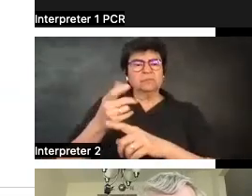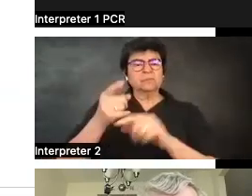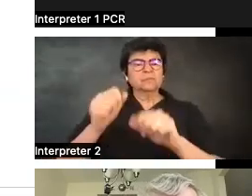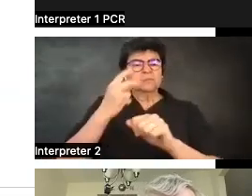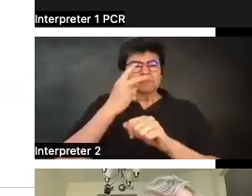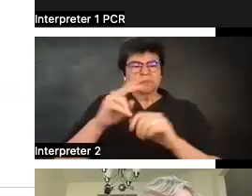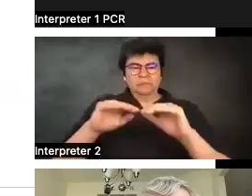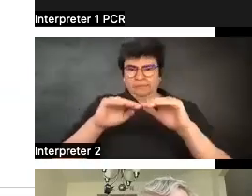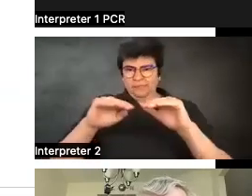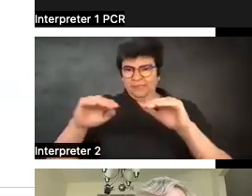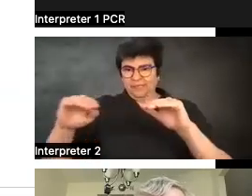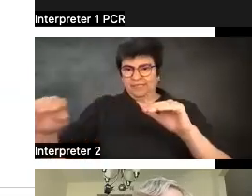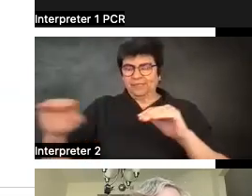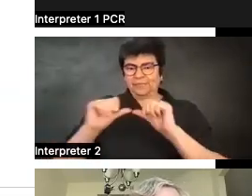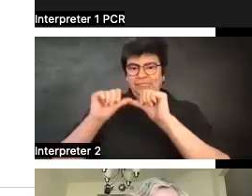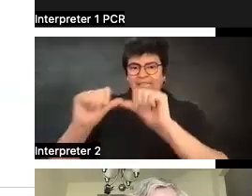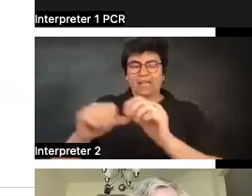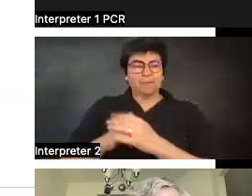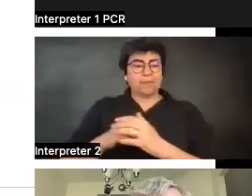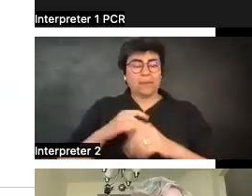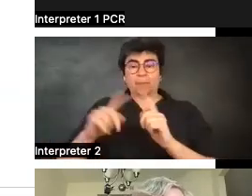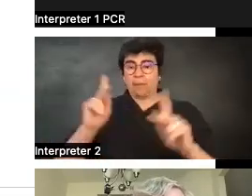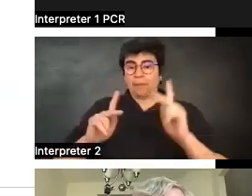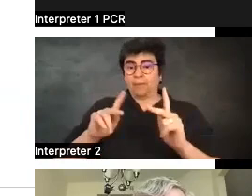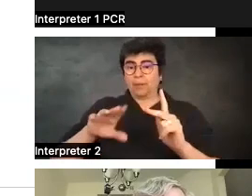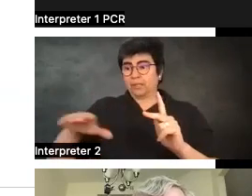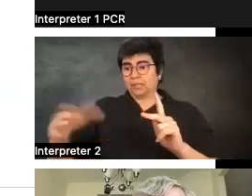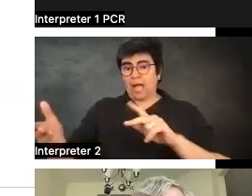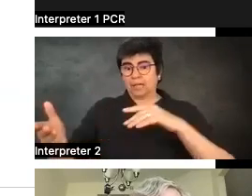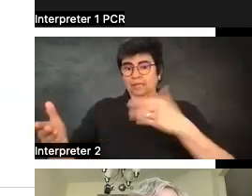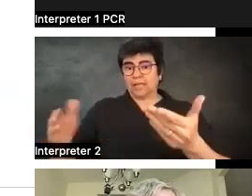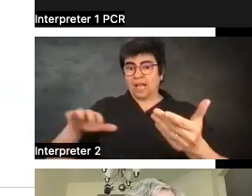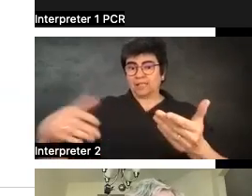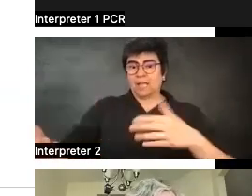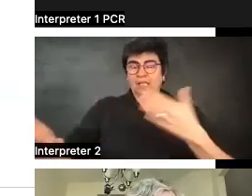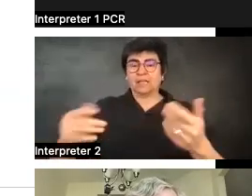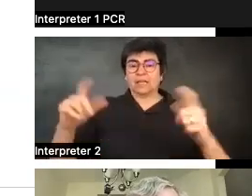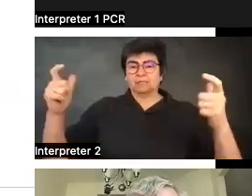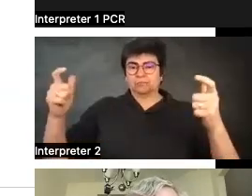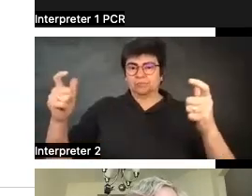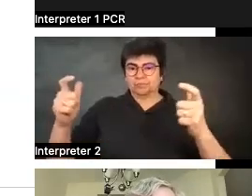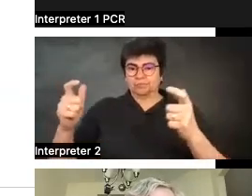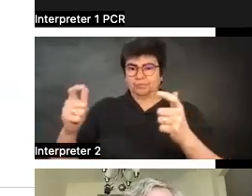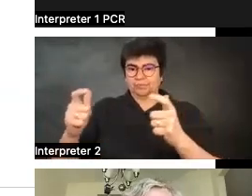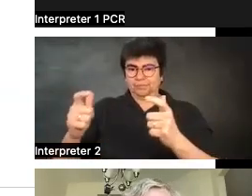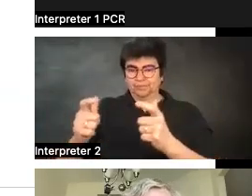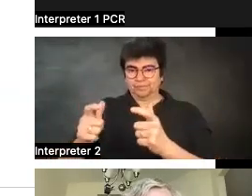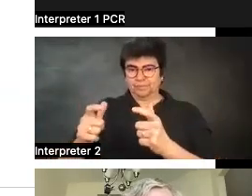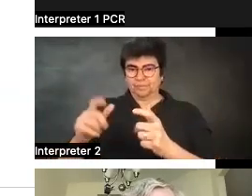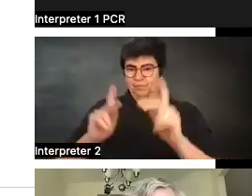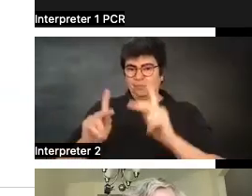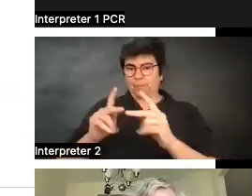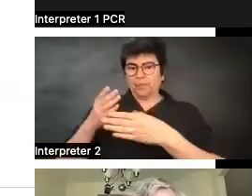are steady. But as people die, the number of people that pool is divided